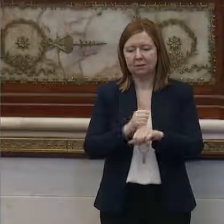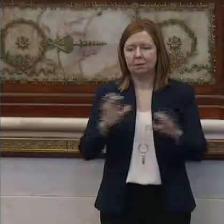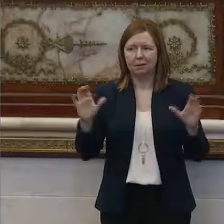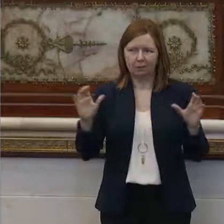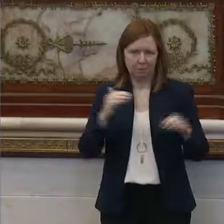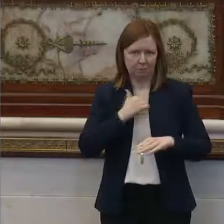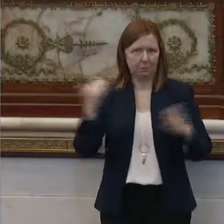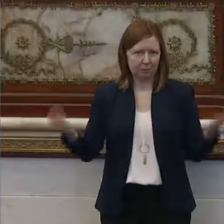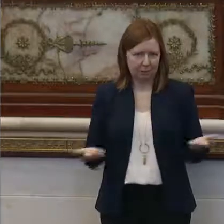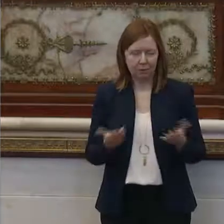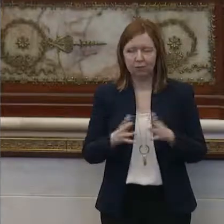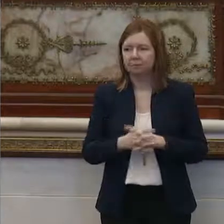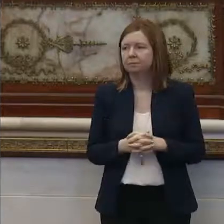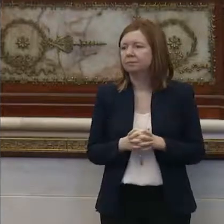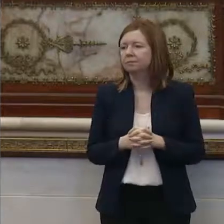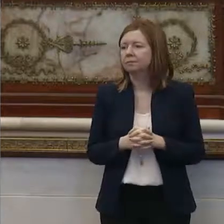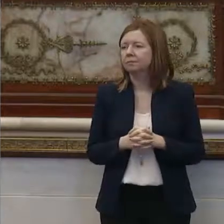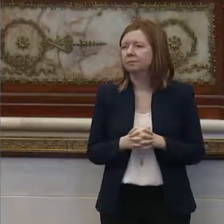quorum?